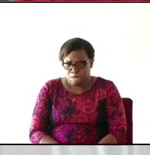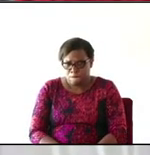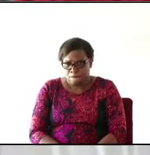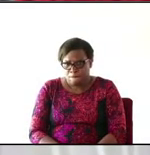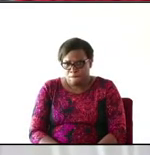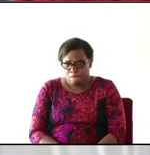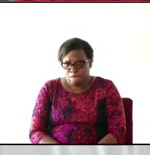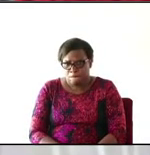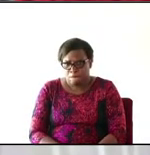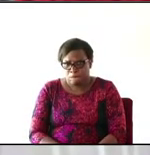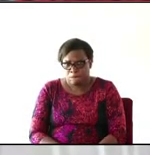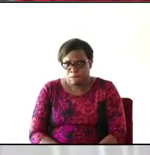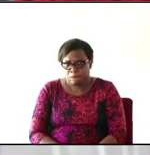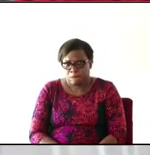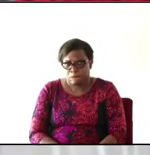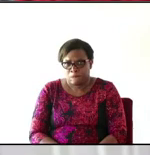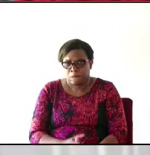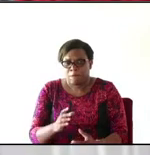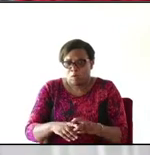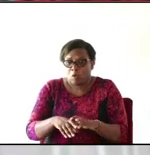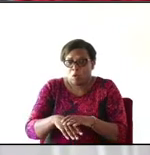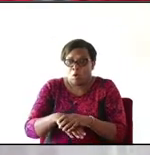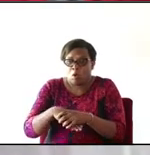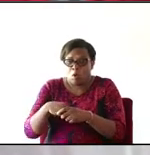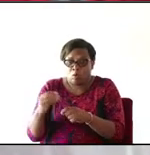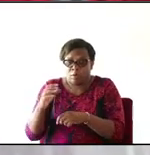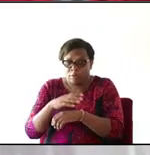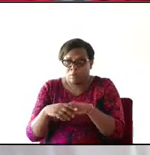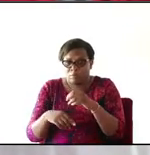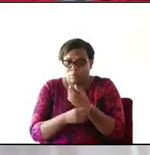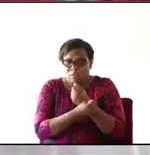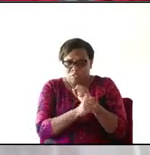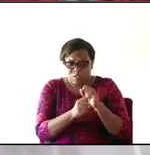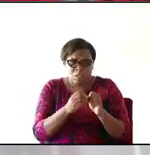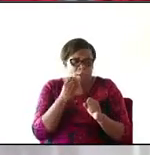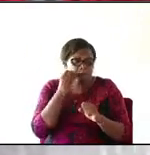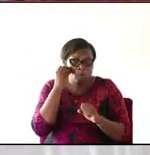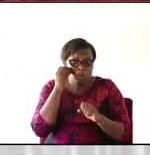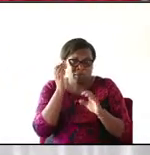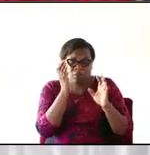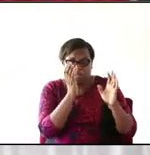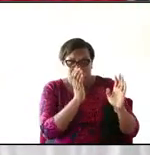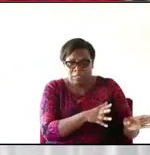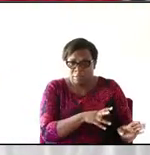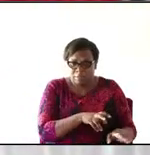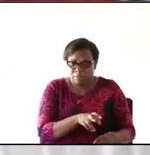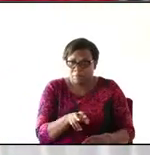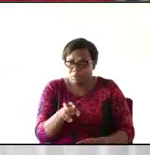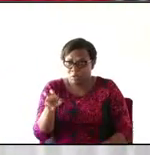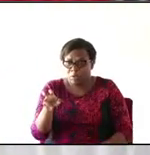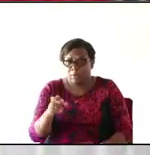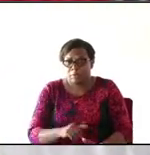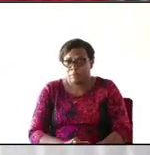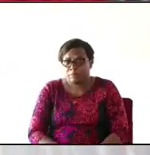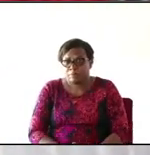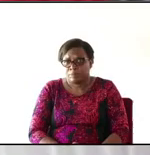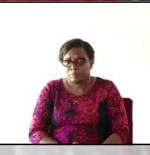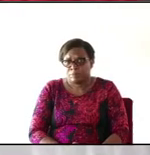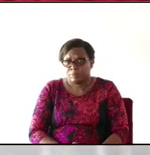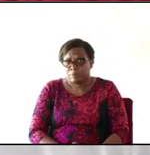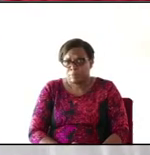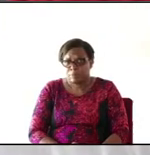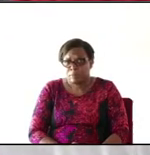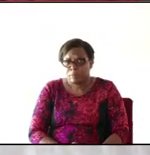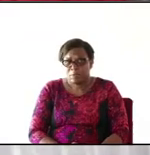step out of their comfort zones, their safe homes. They would have to step out of their